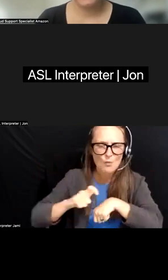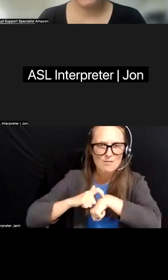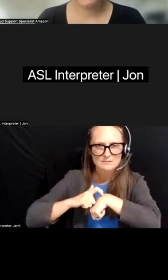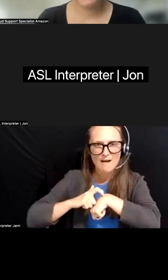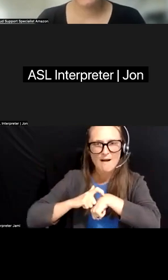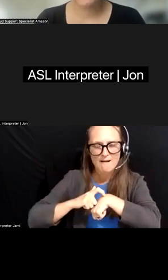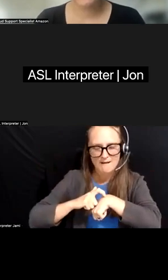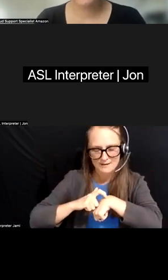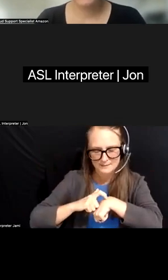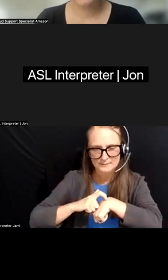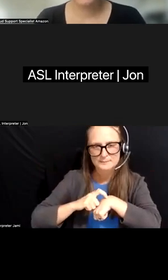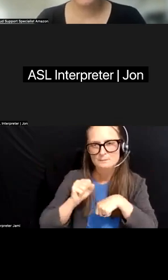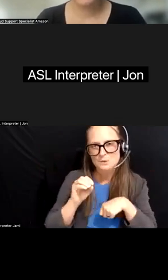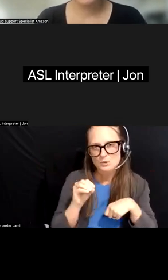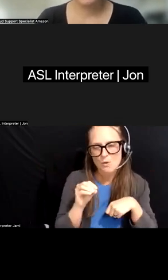That's